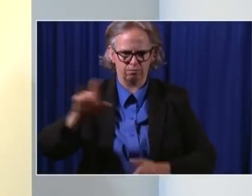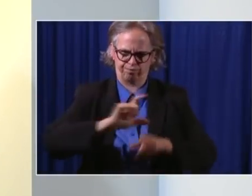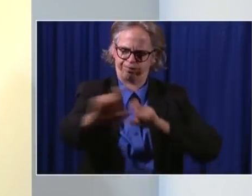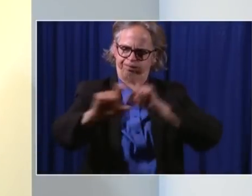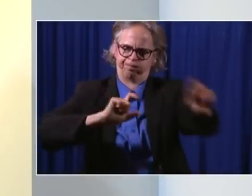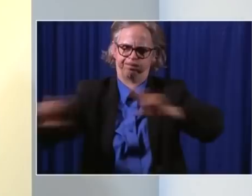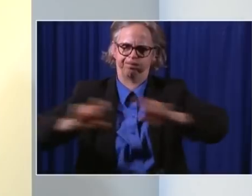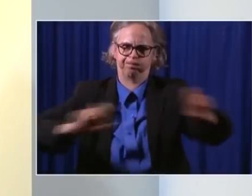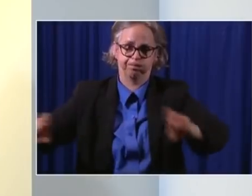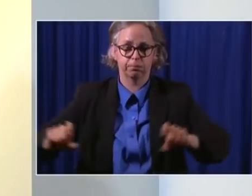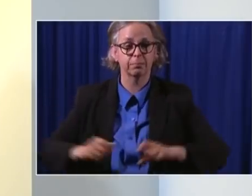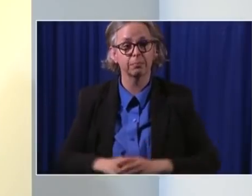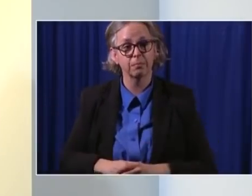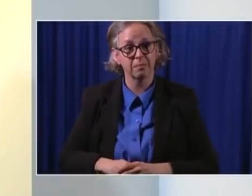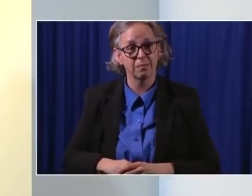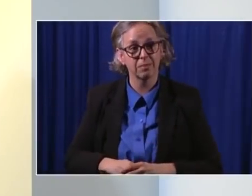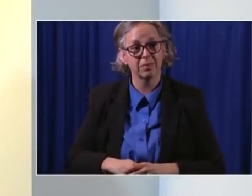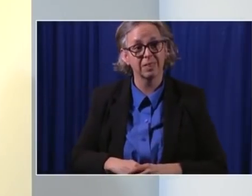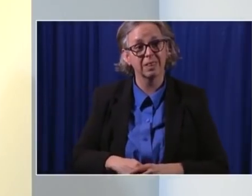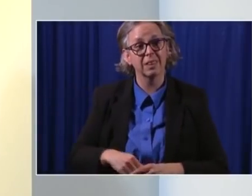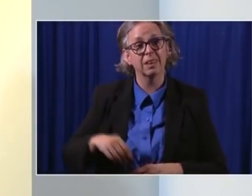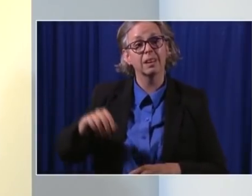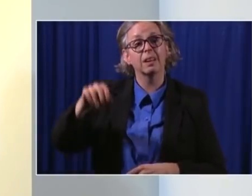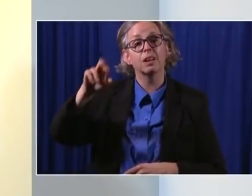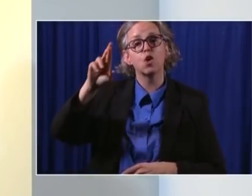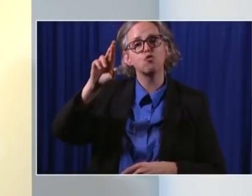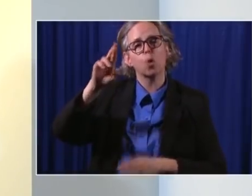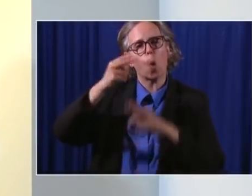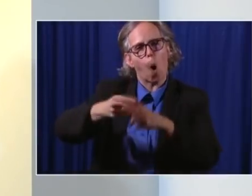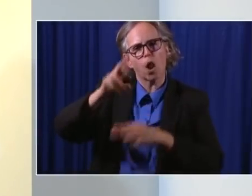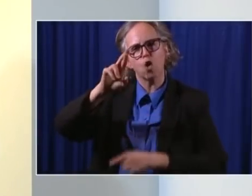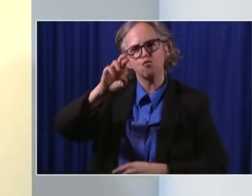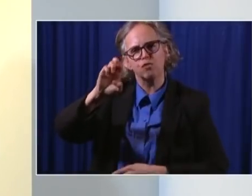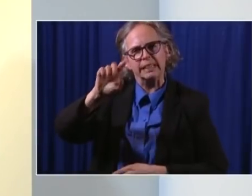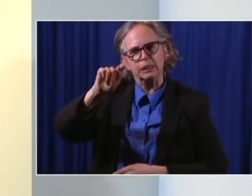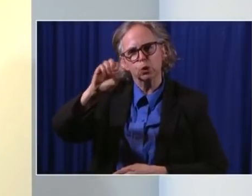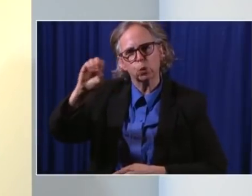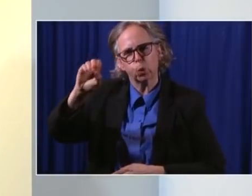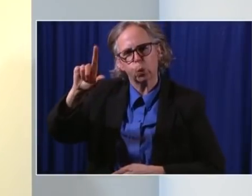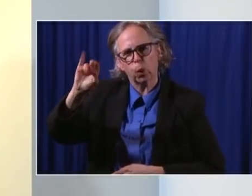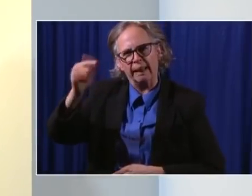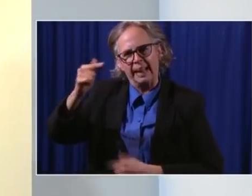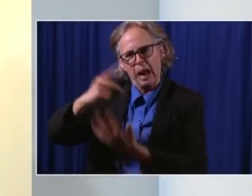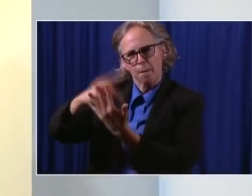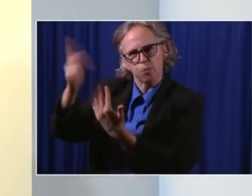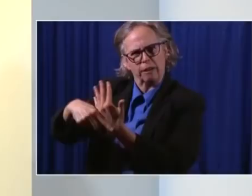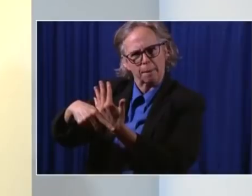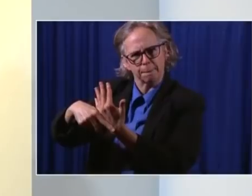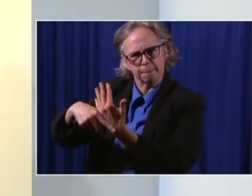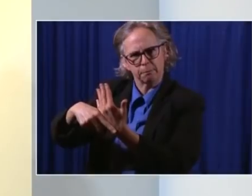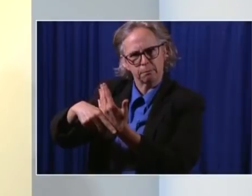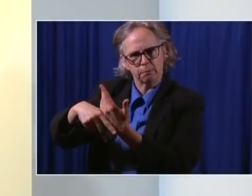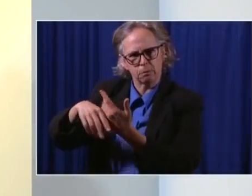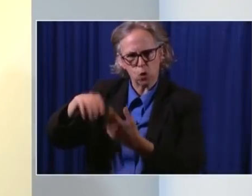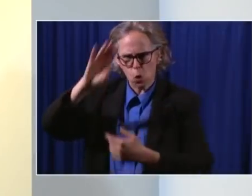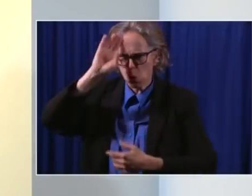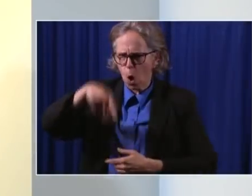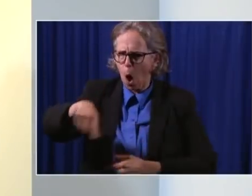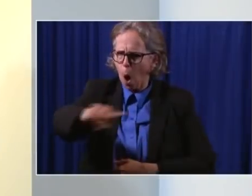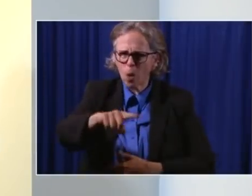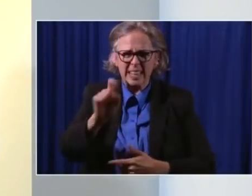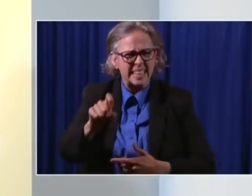Reshoring Grant Program. For employers across the state, we know that they need it. We know that they need access